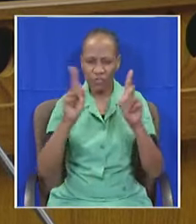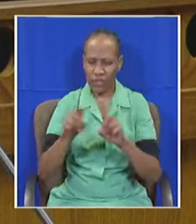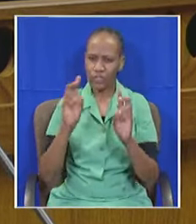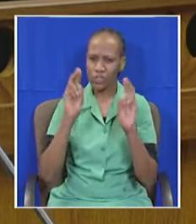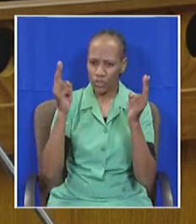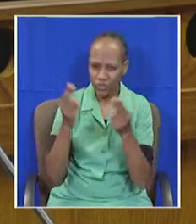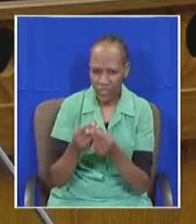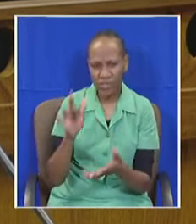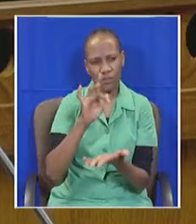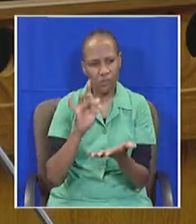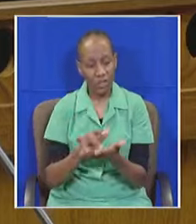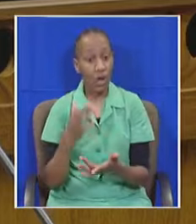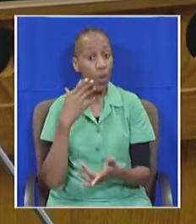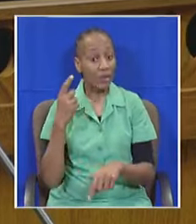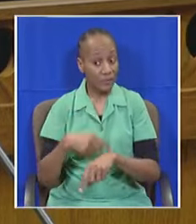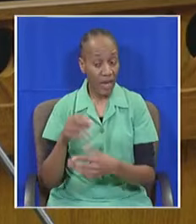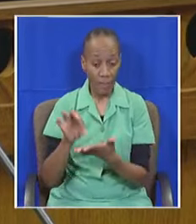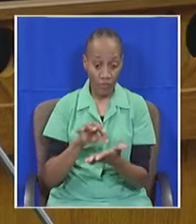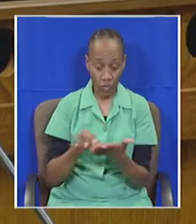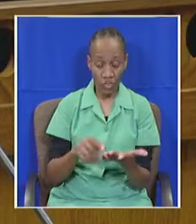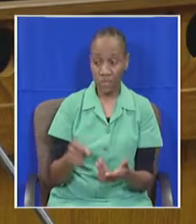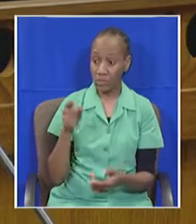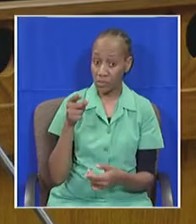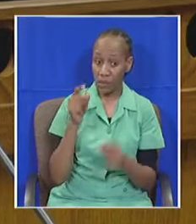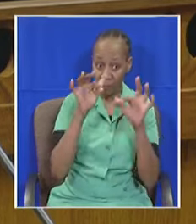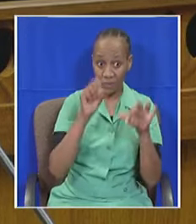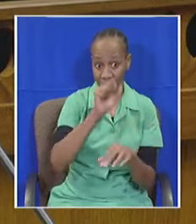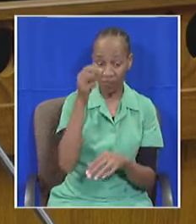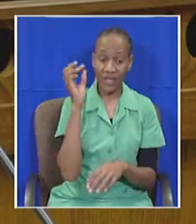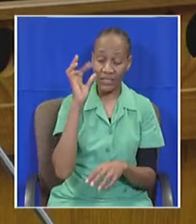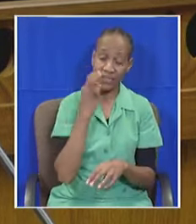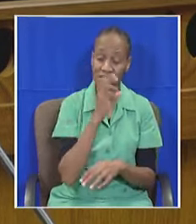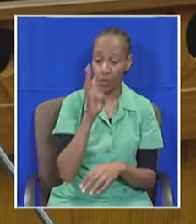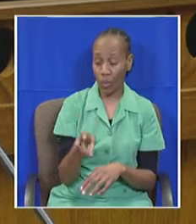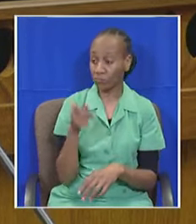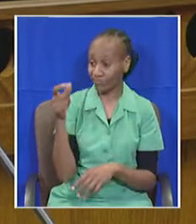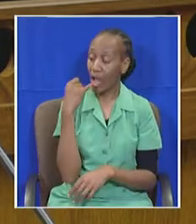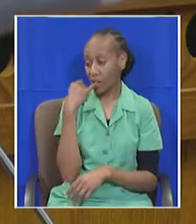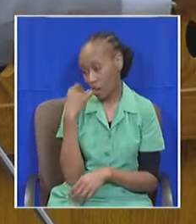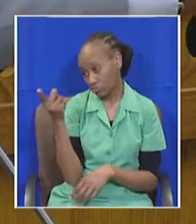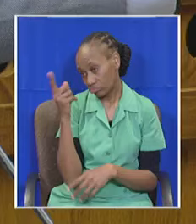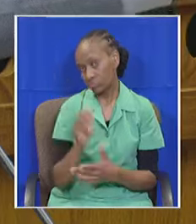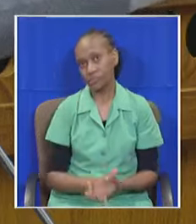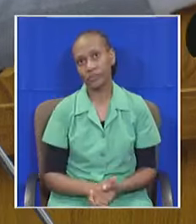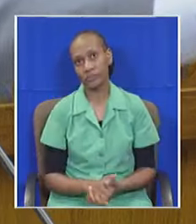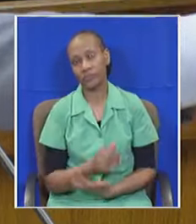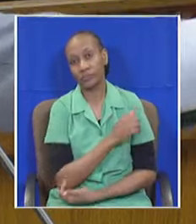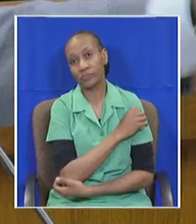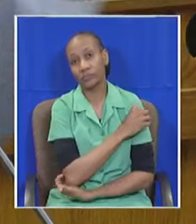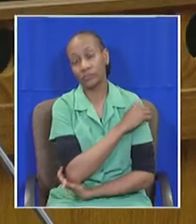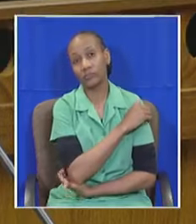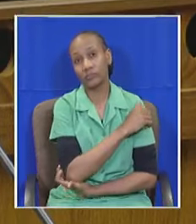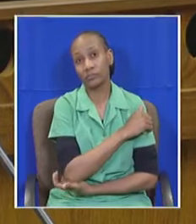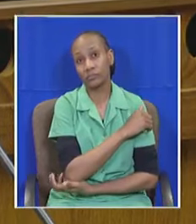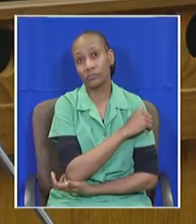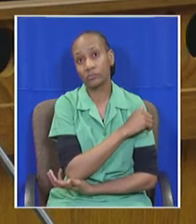And when they go to the ballot, they'll say to the opposition parties, Ninomona. They'll tell you that this here